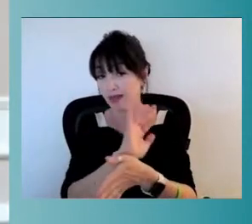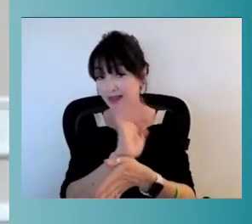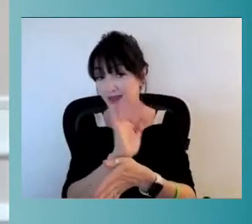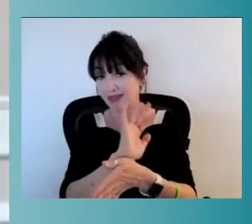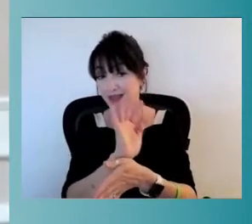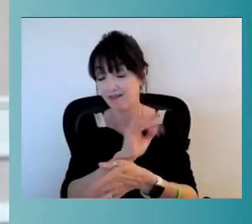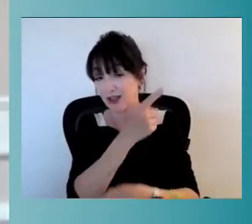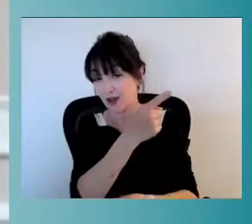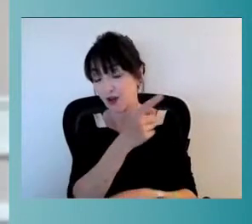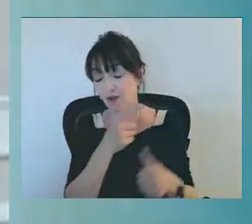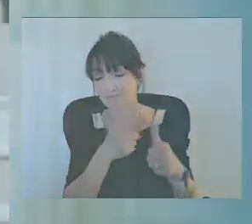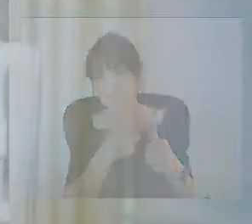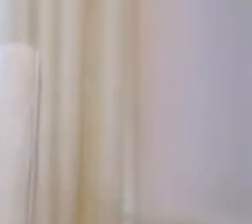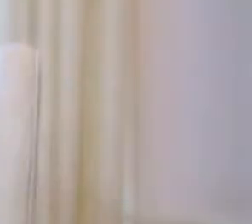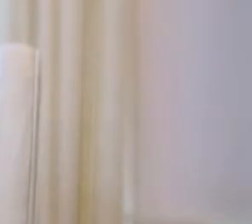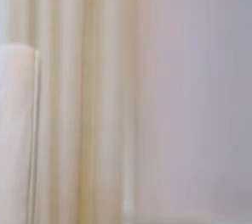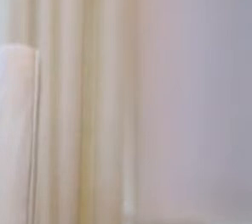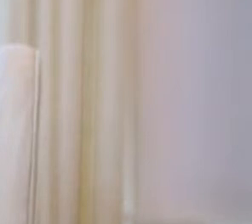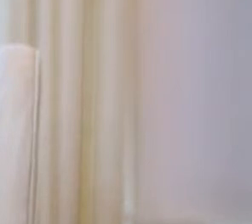up.